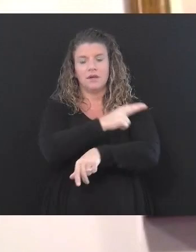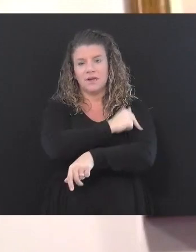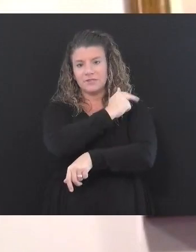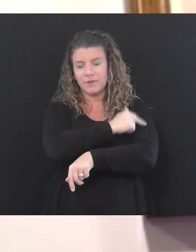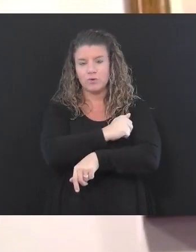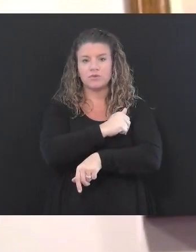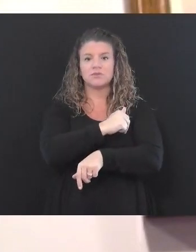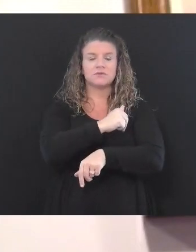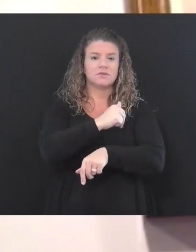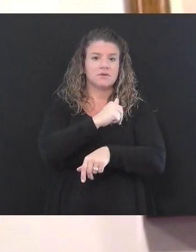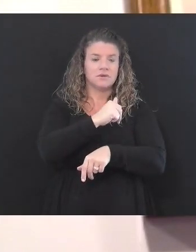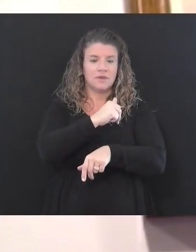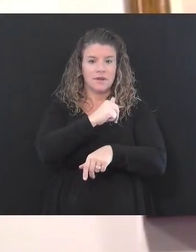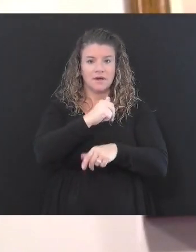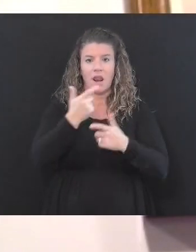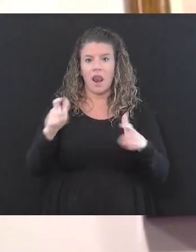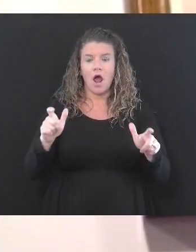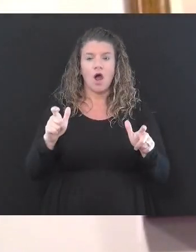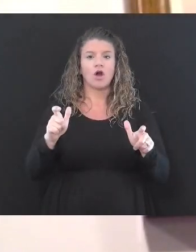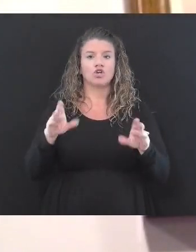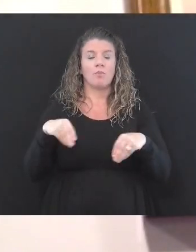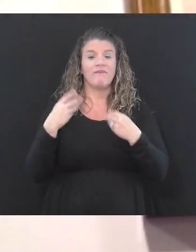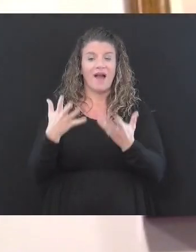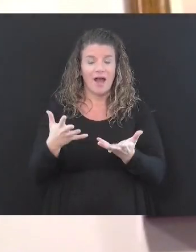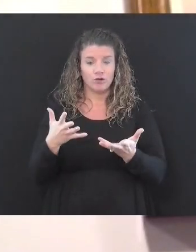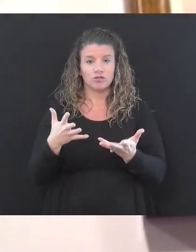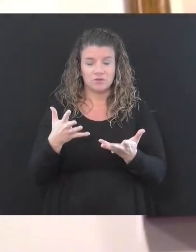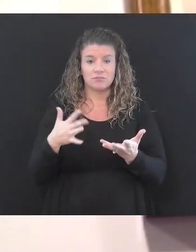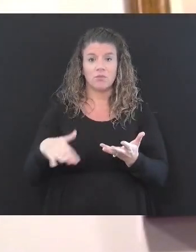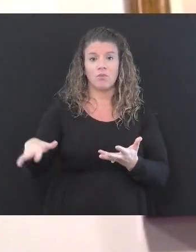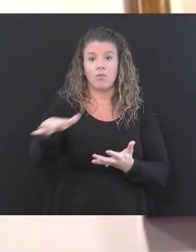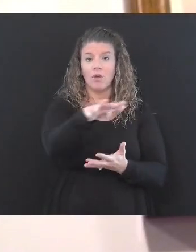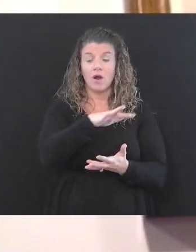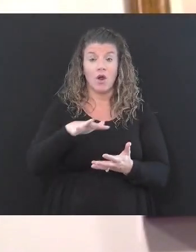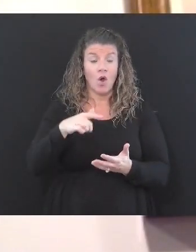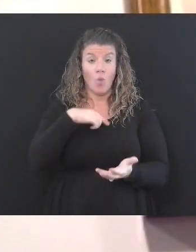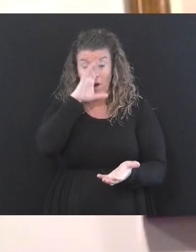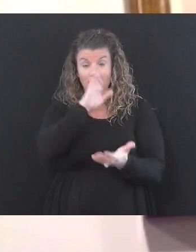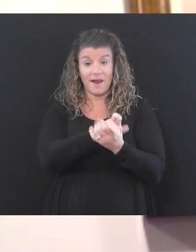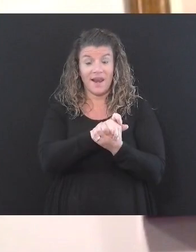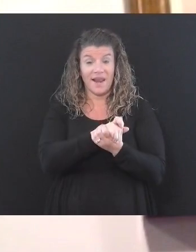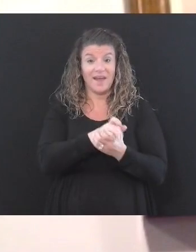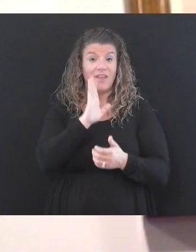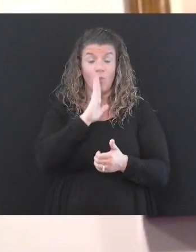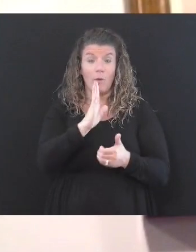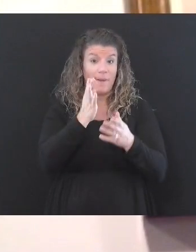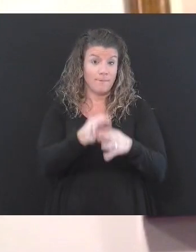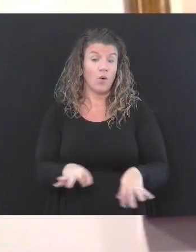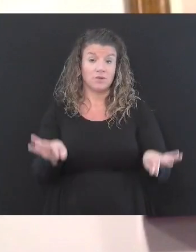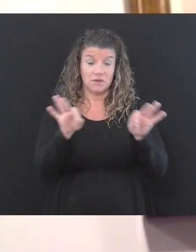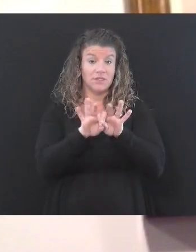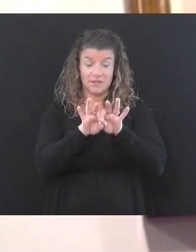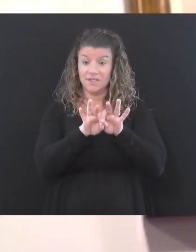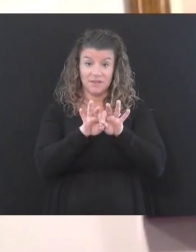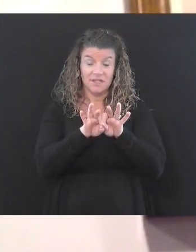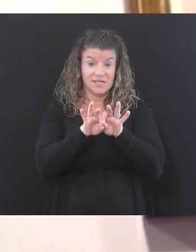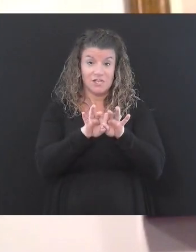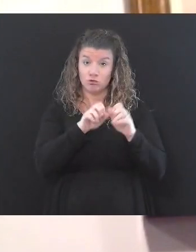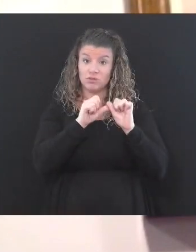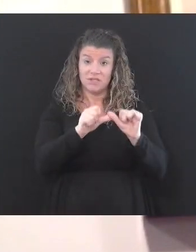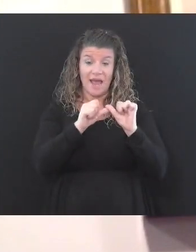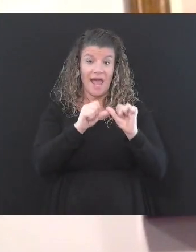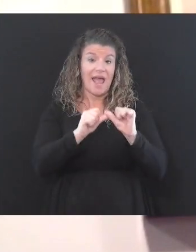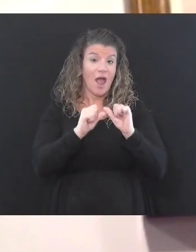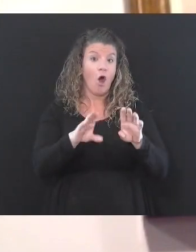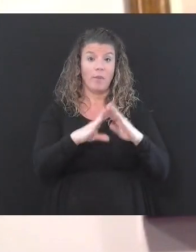hospitals and larger providers, because we believe that they will be critical to stay